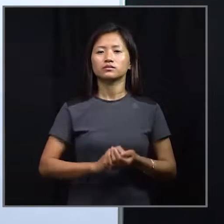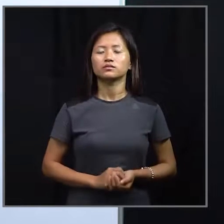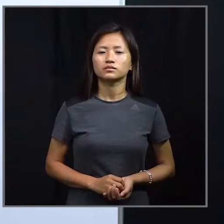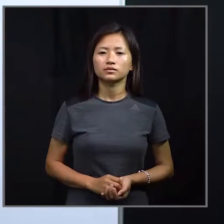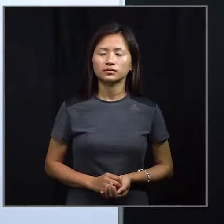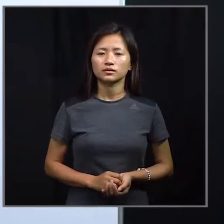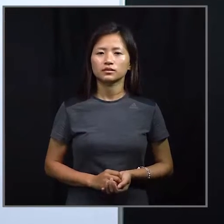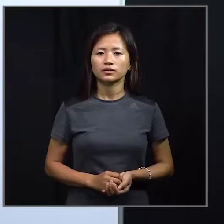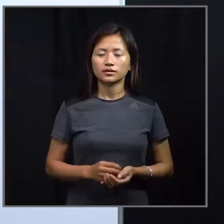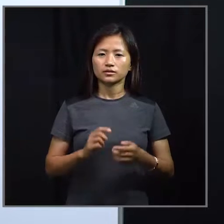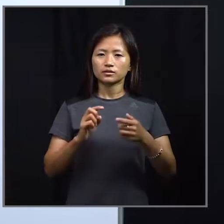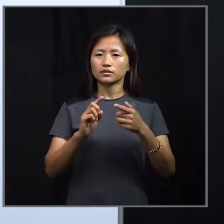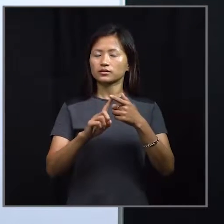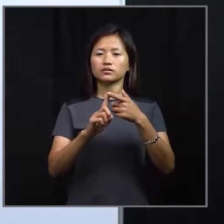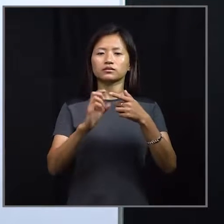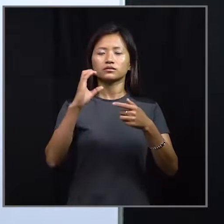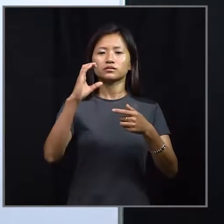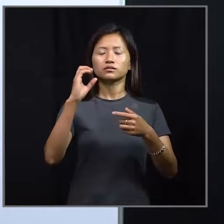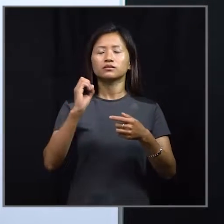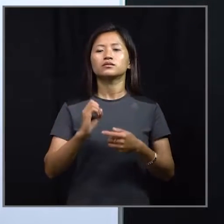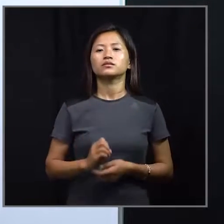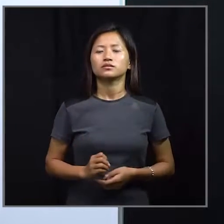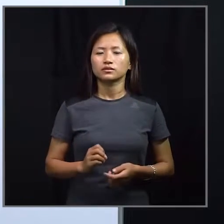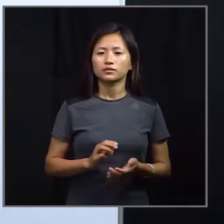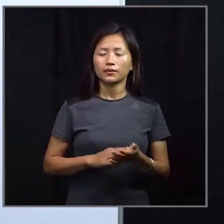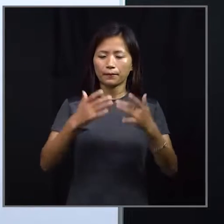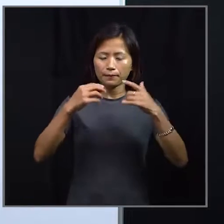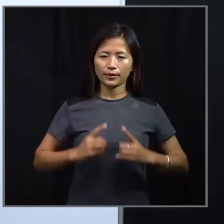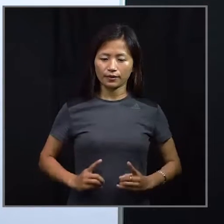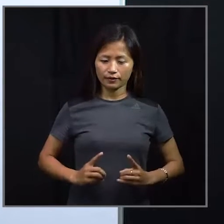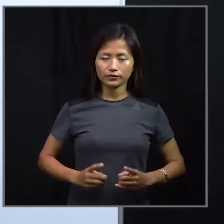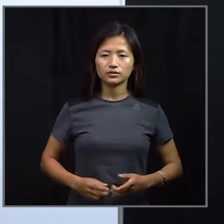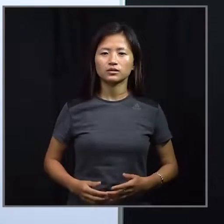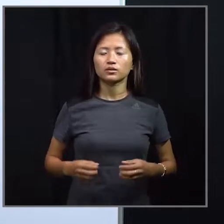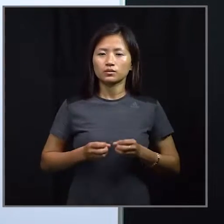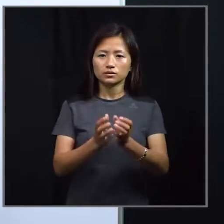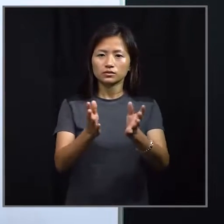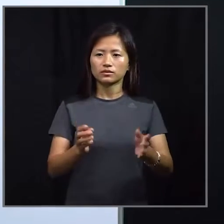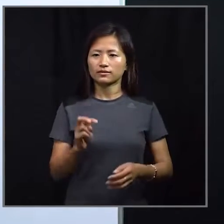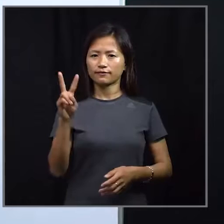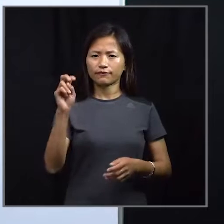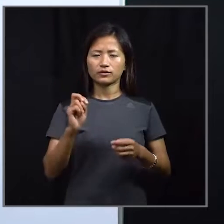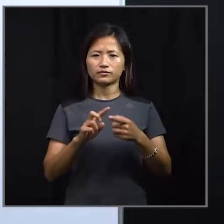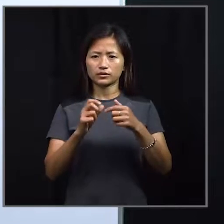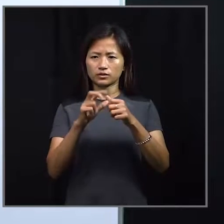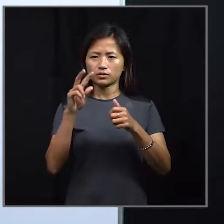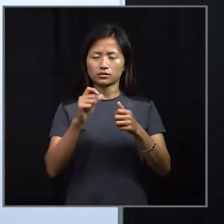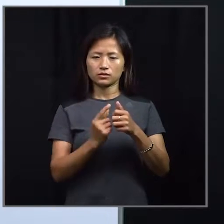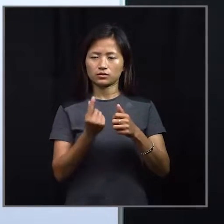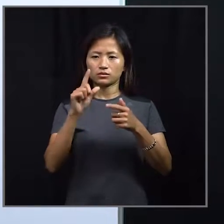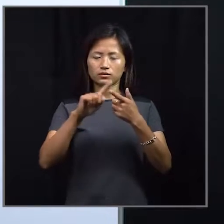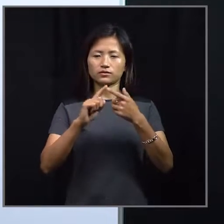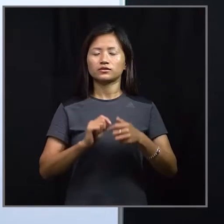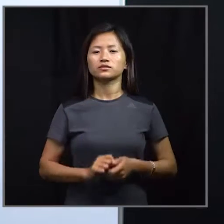the economic behavior as they are, without making any value judgment, whether